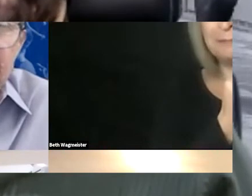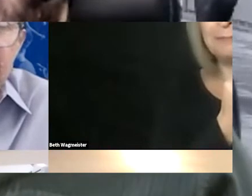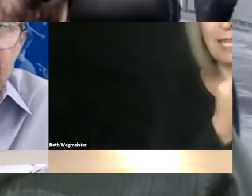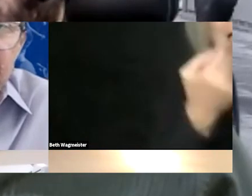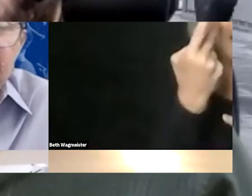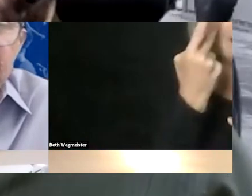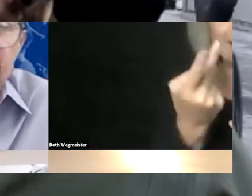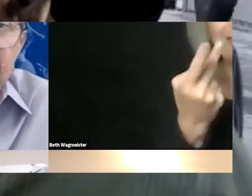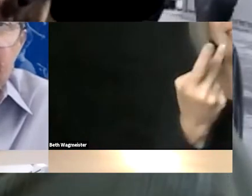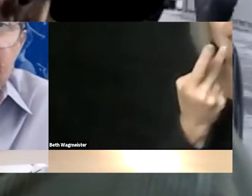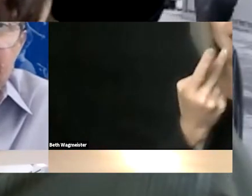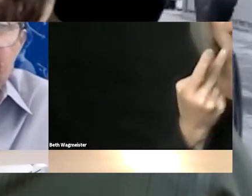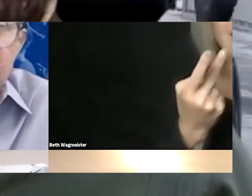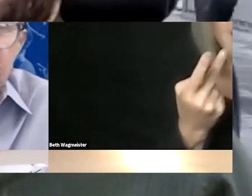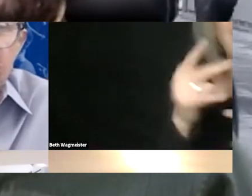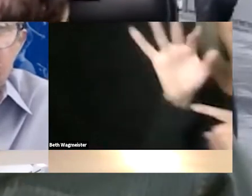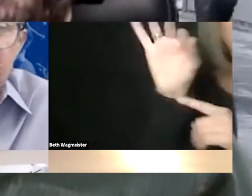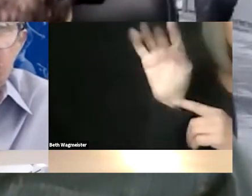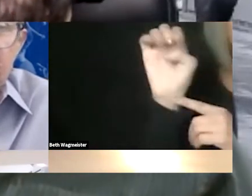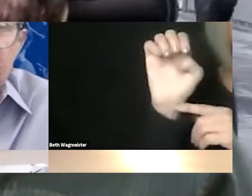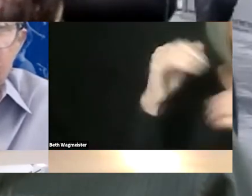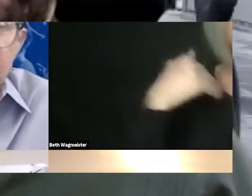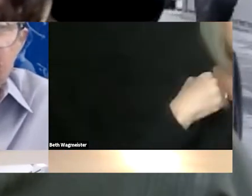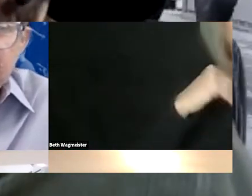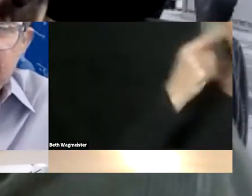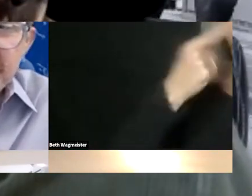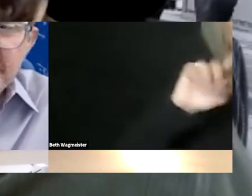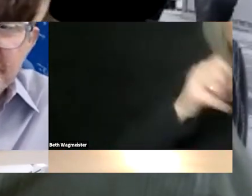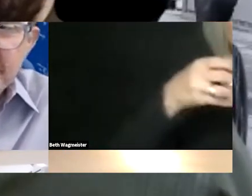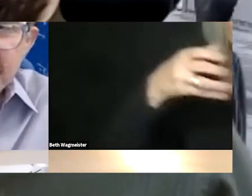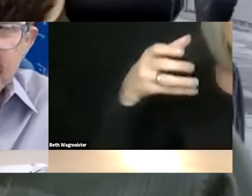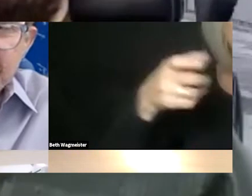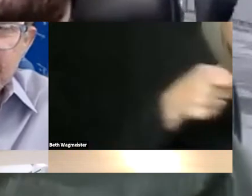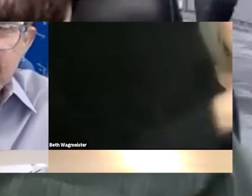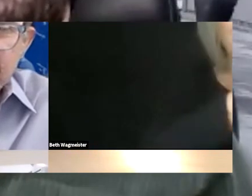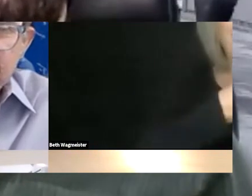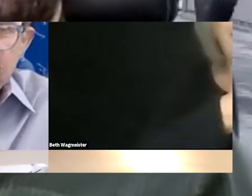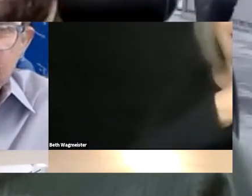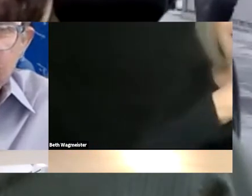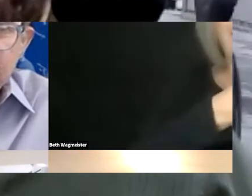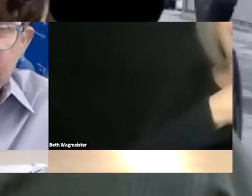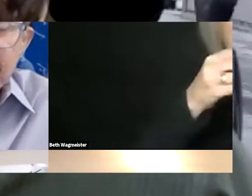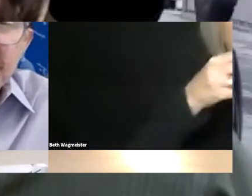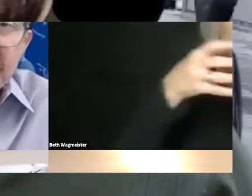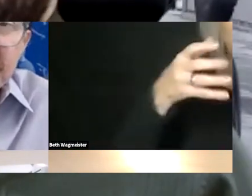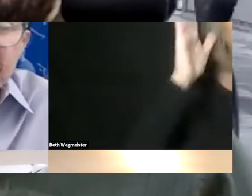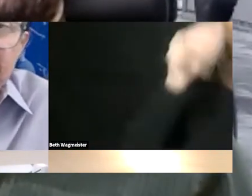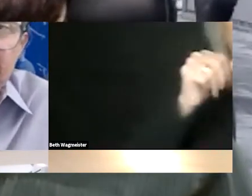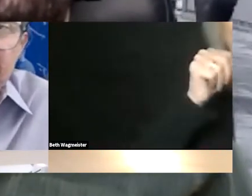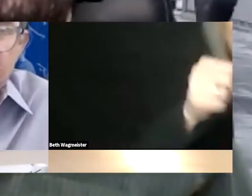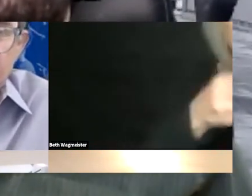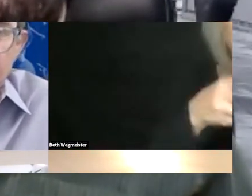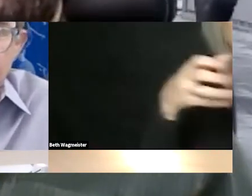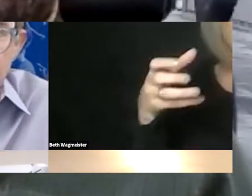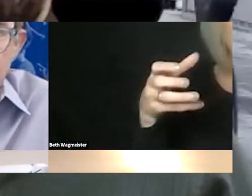Fable having as we grow, because as demand grows, the community will continue to grow, and that